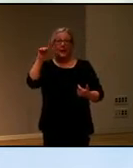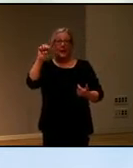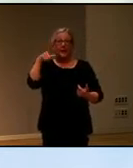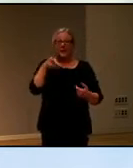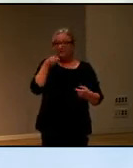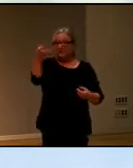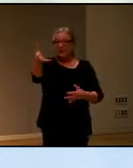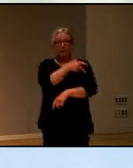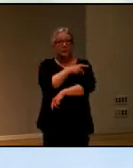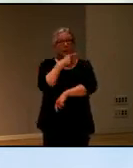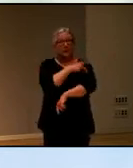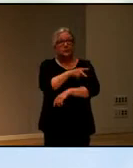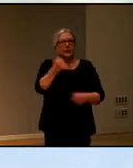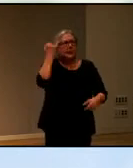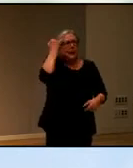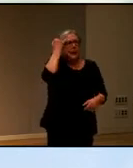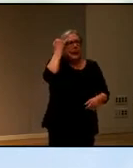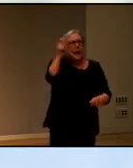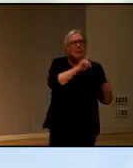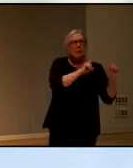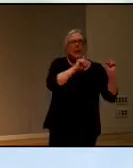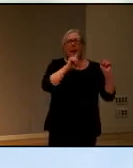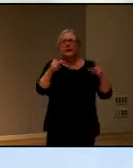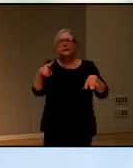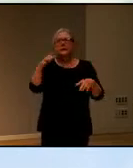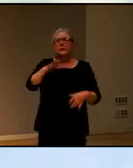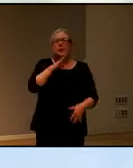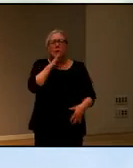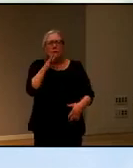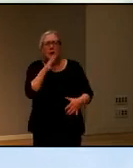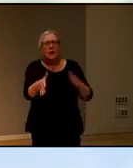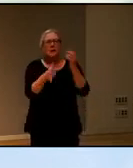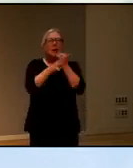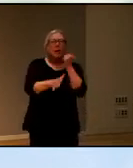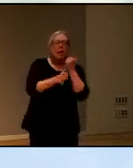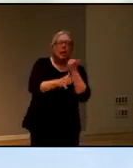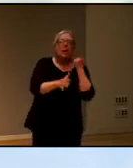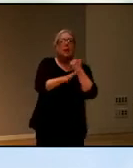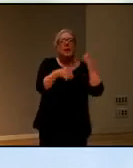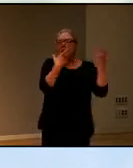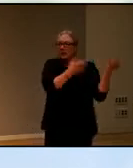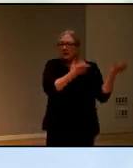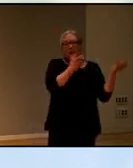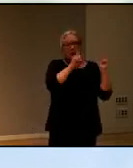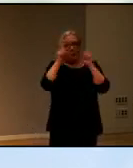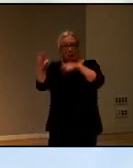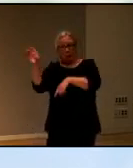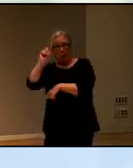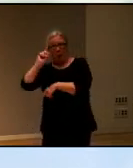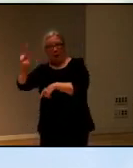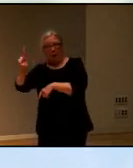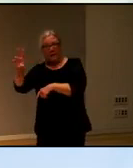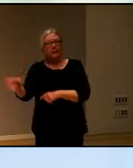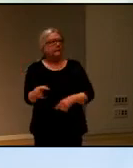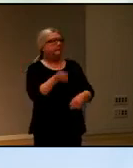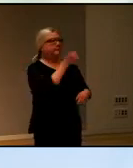imagine yourself going to an emergency department for vomiting, diarrhea, and being handed a can of Gatorade. Opportunity for education.